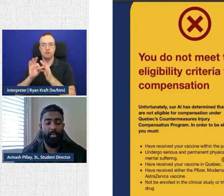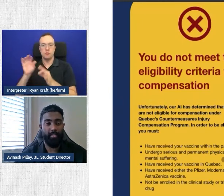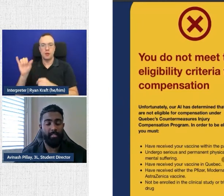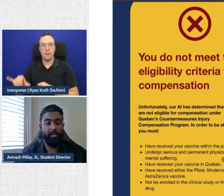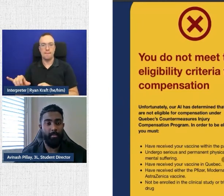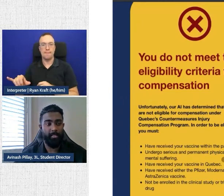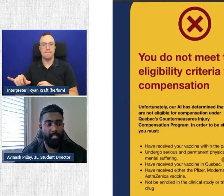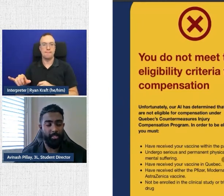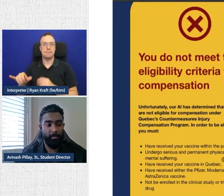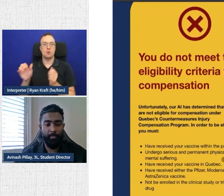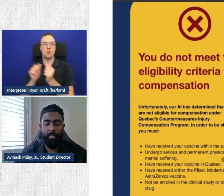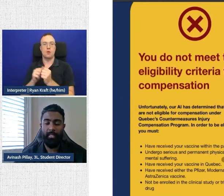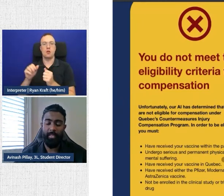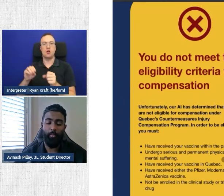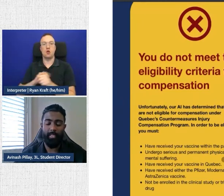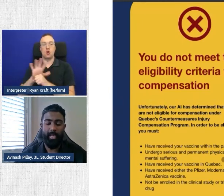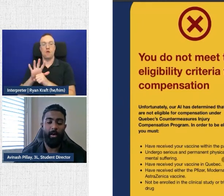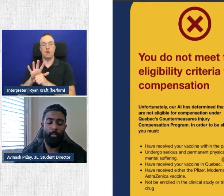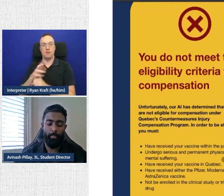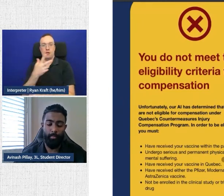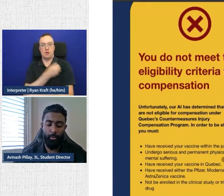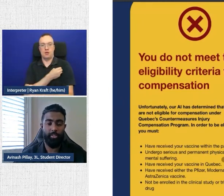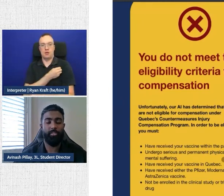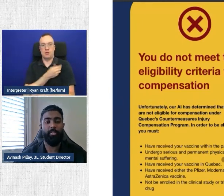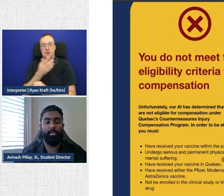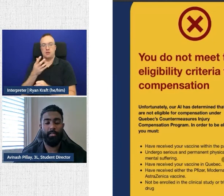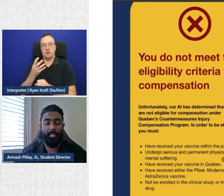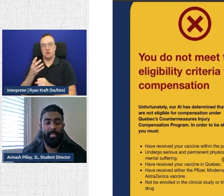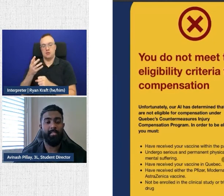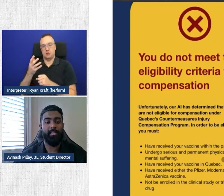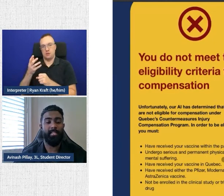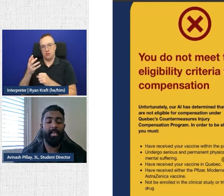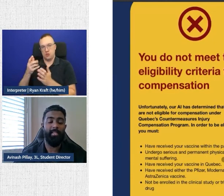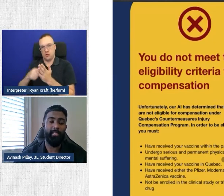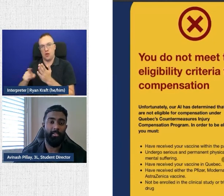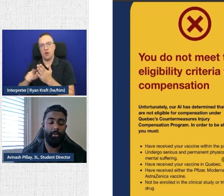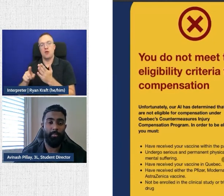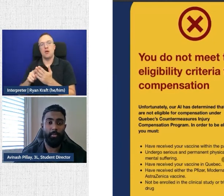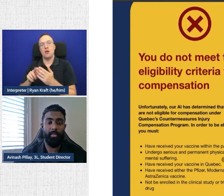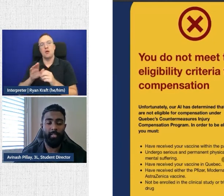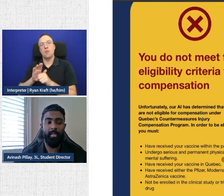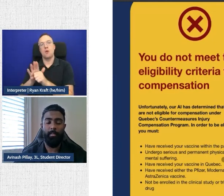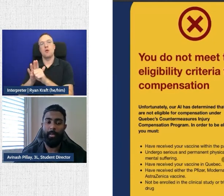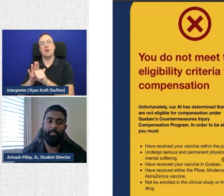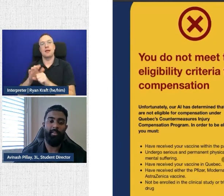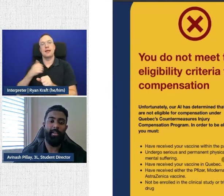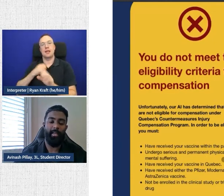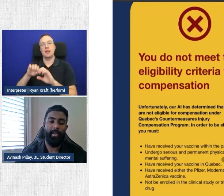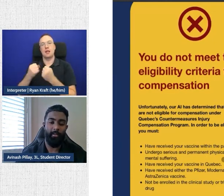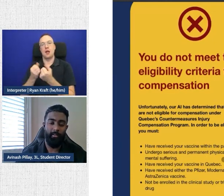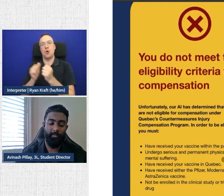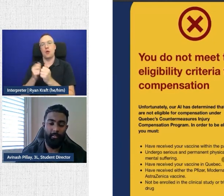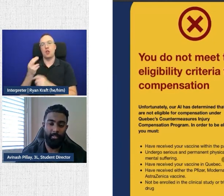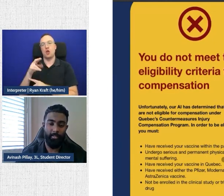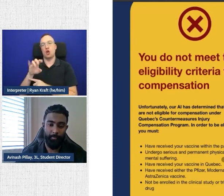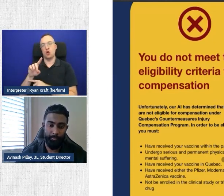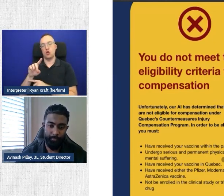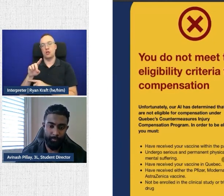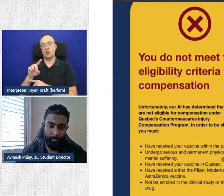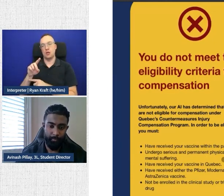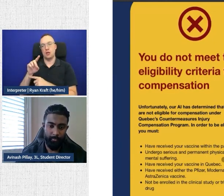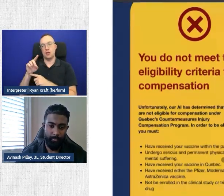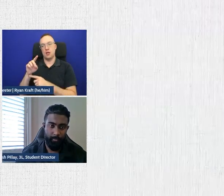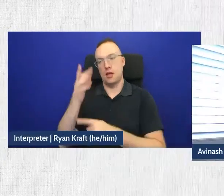COVID vaccine compensation, that we can help push the Canadian society into herd immunity by providing accurate information.